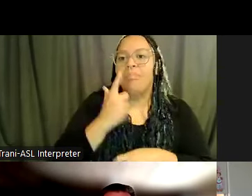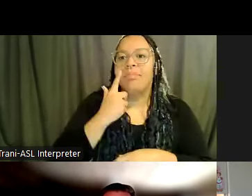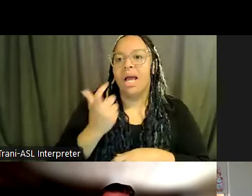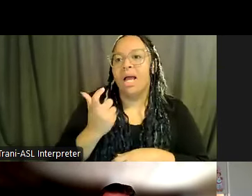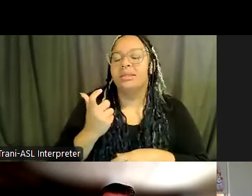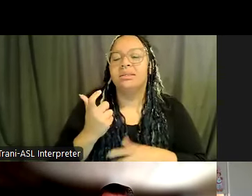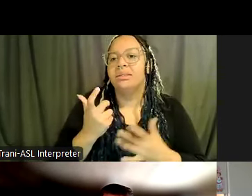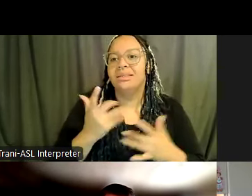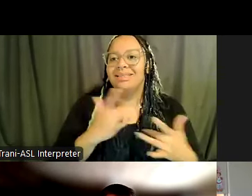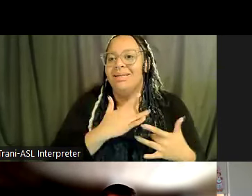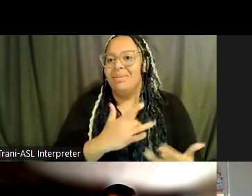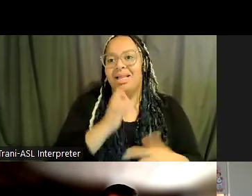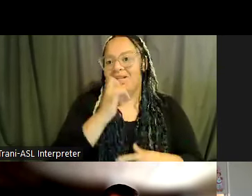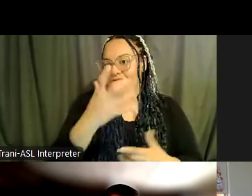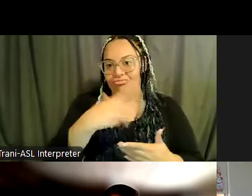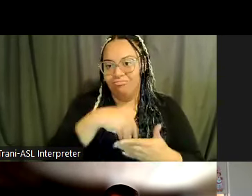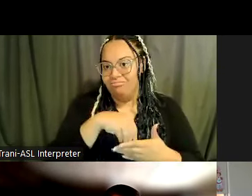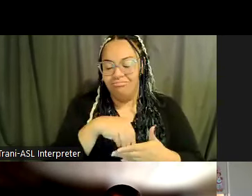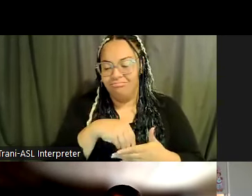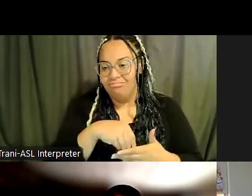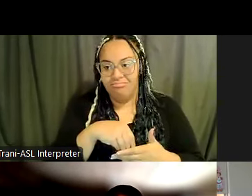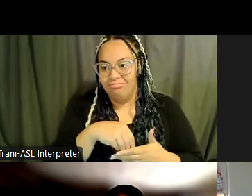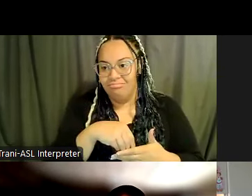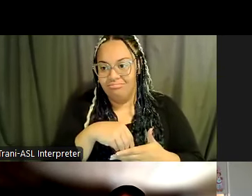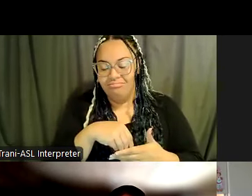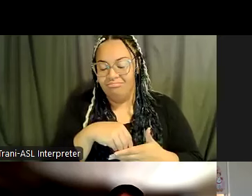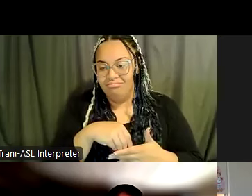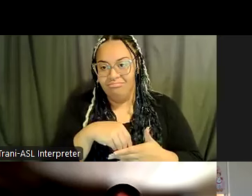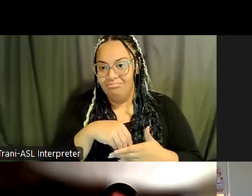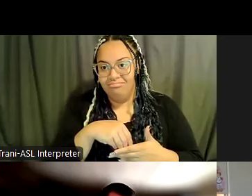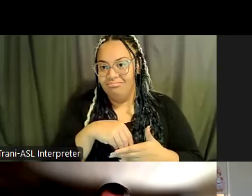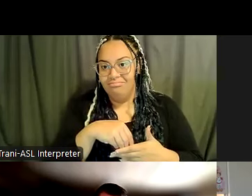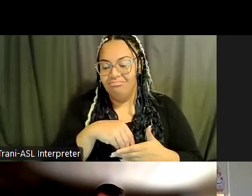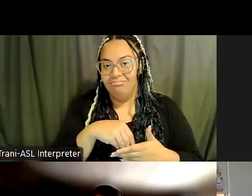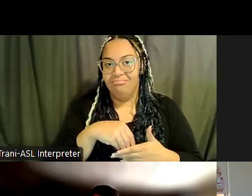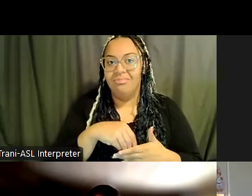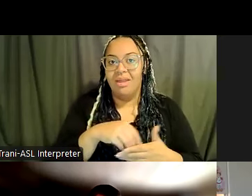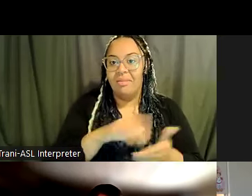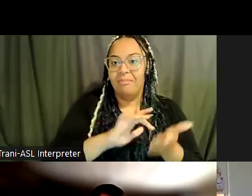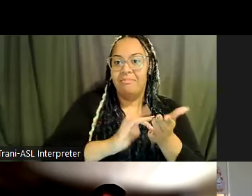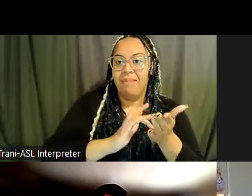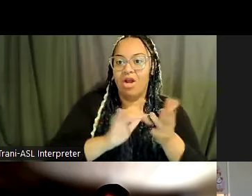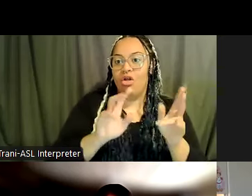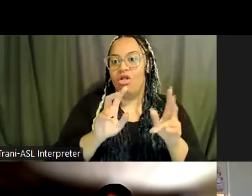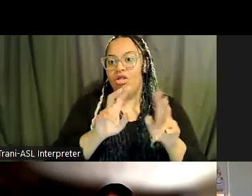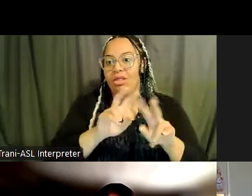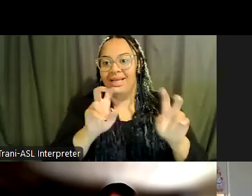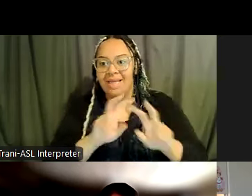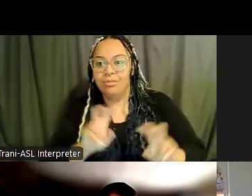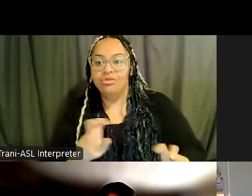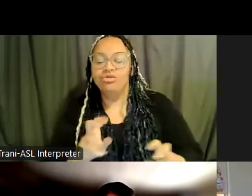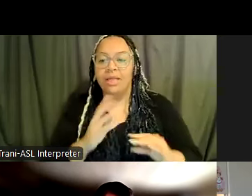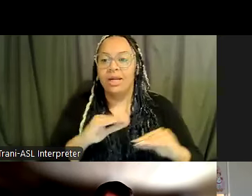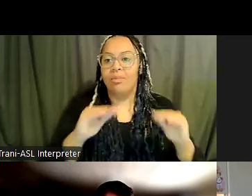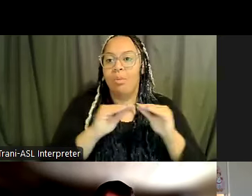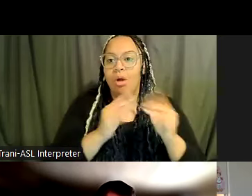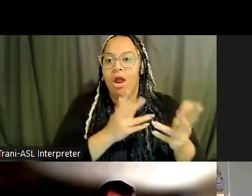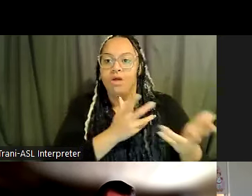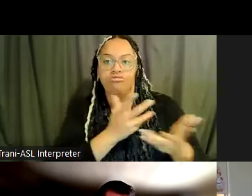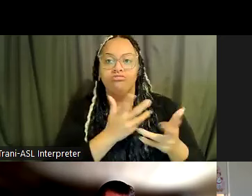It's typically not. There are medical examiners who are more savvy in this